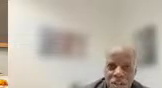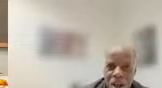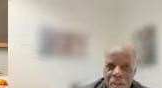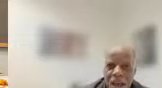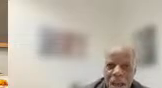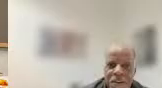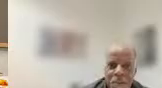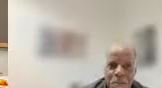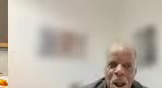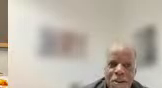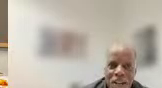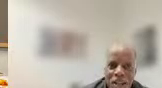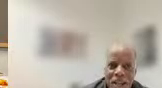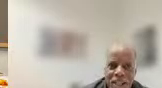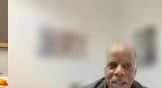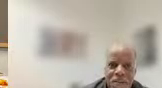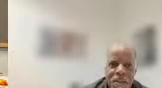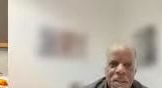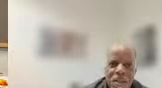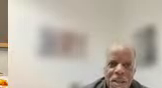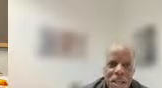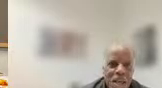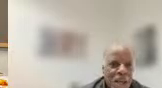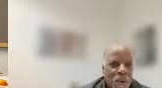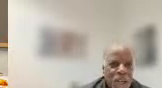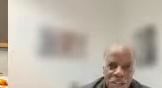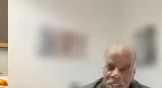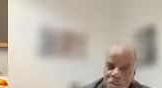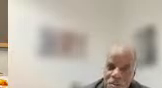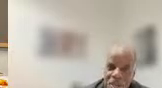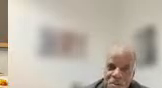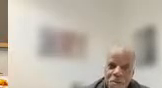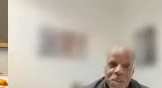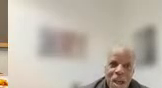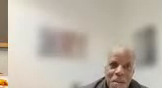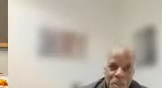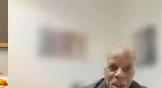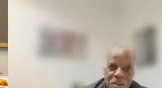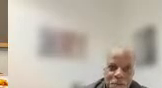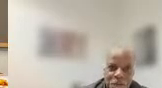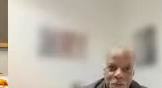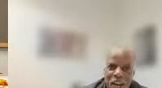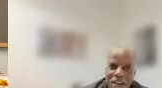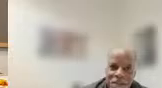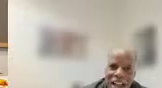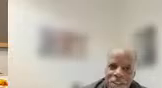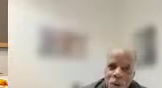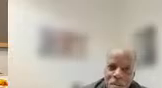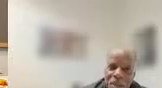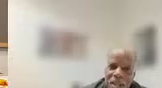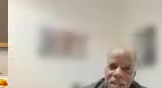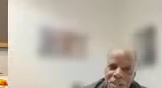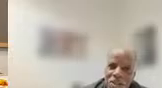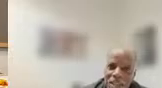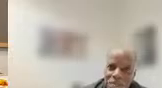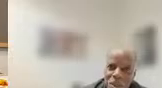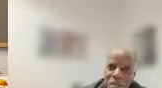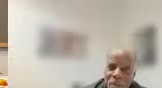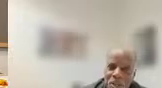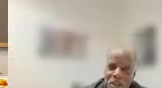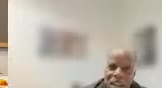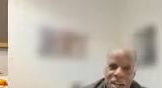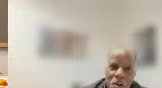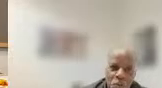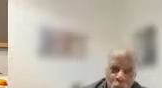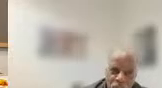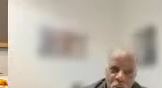careers could come out of a project like this. We continue to meet with the Freight Advisory Committee to keep them